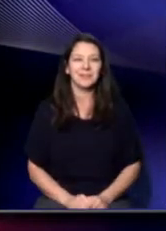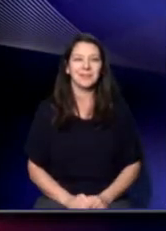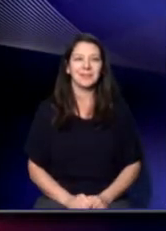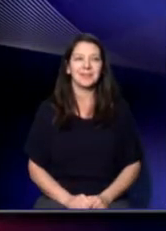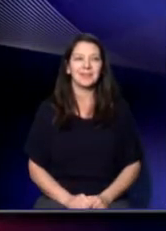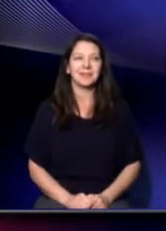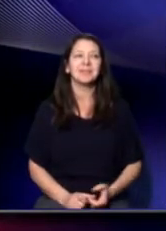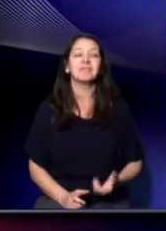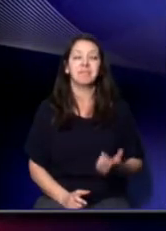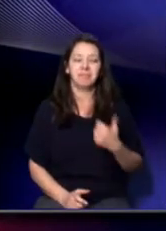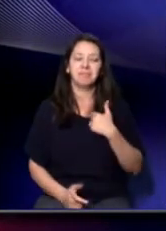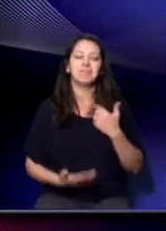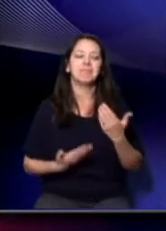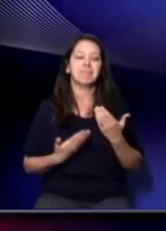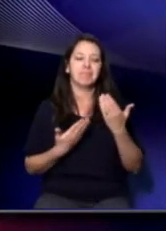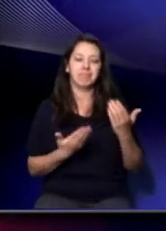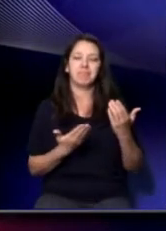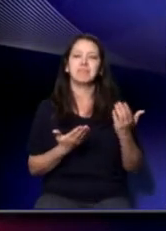I move that we adjourn the meeting.